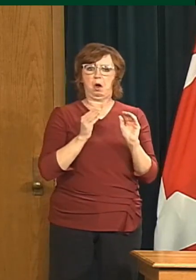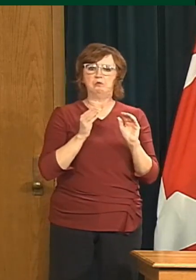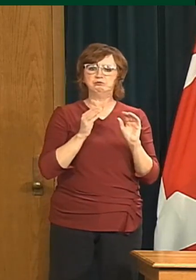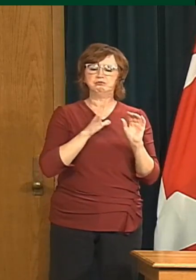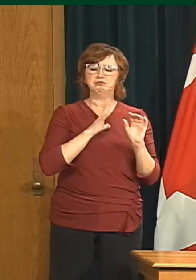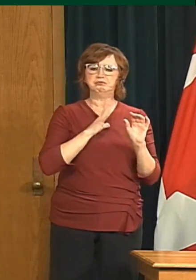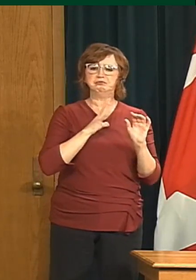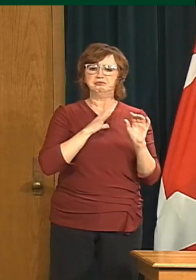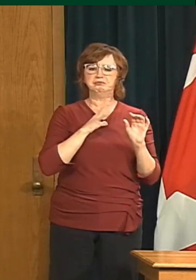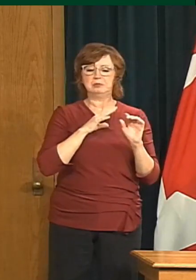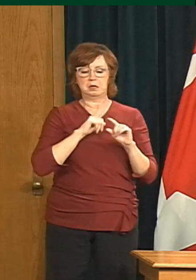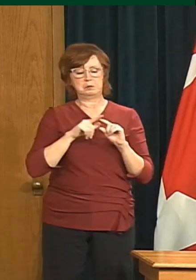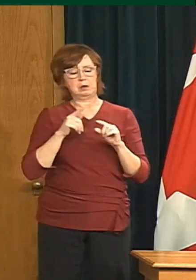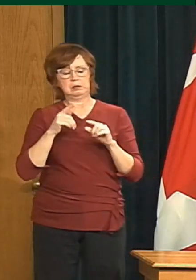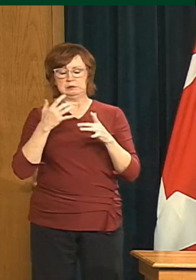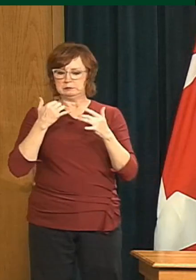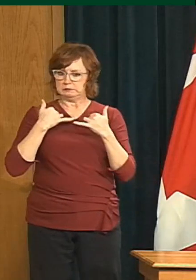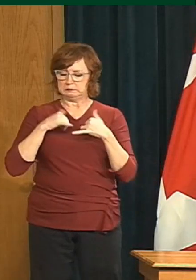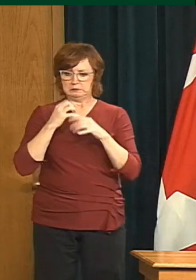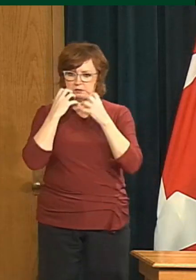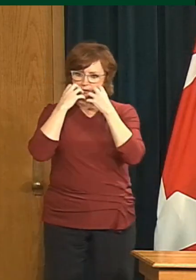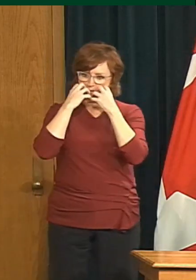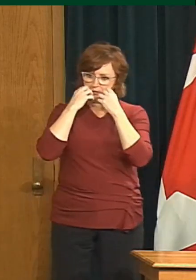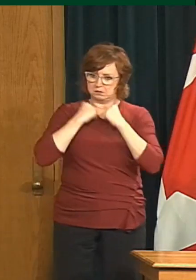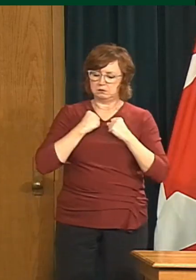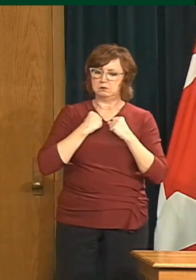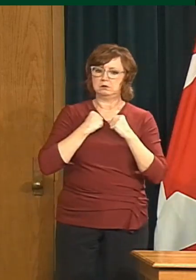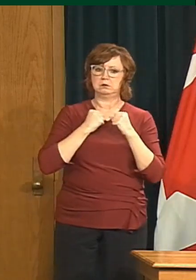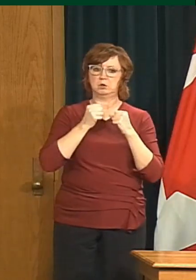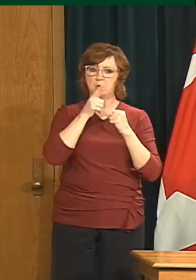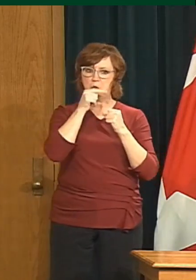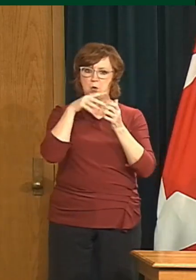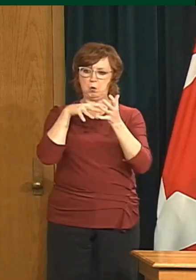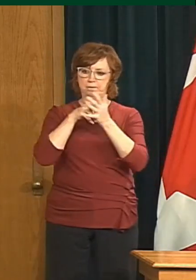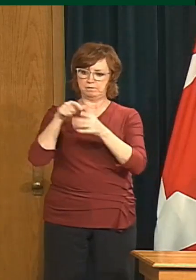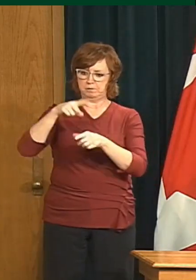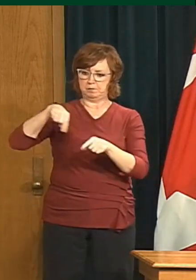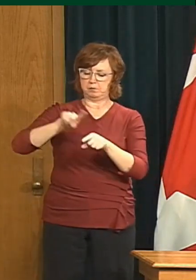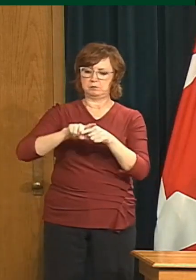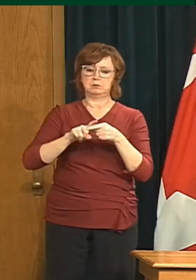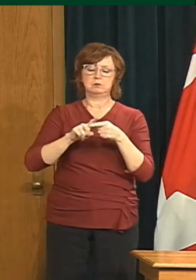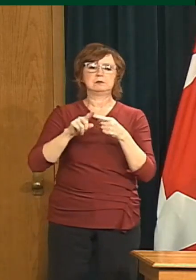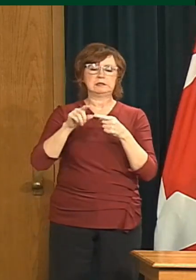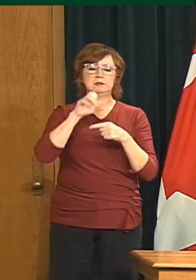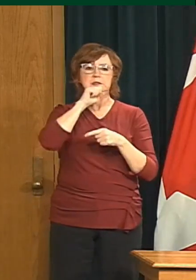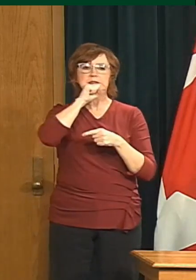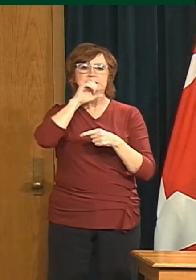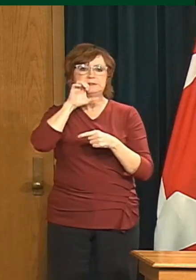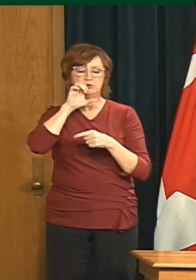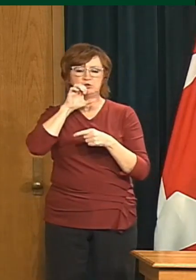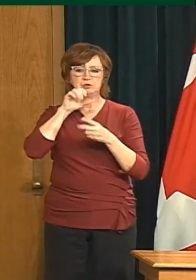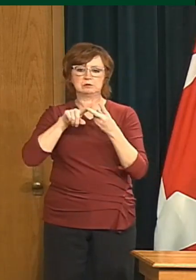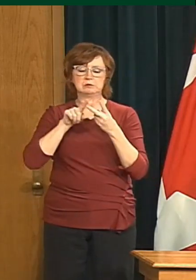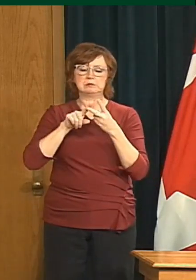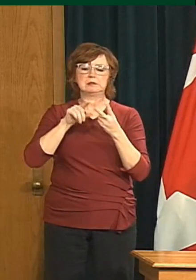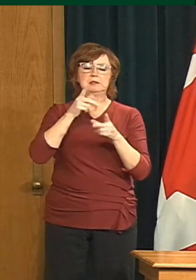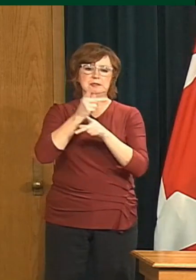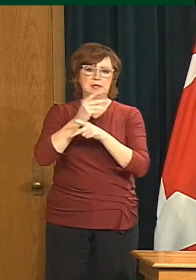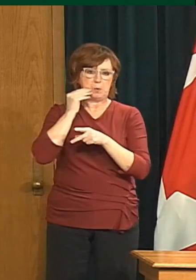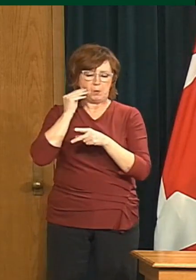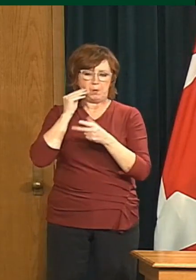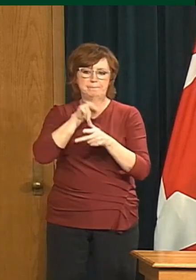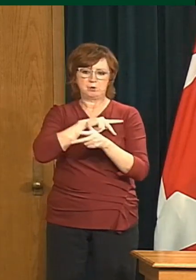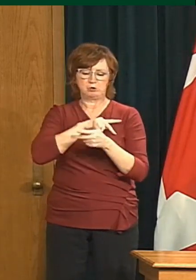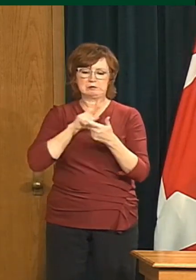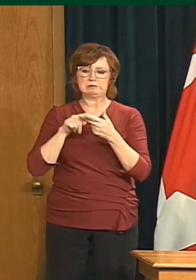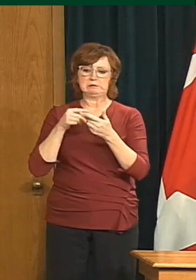includes residents in long-term care facilities, personal care homes, and assisted living facilities. That is especially